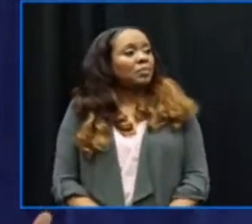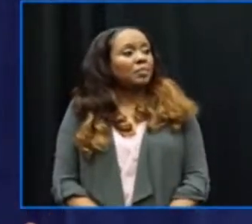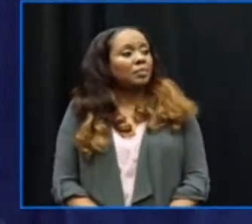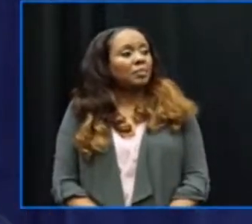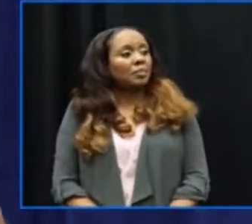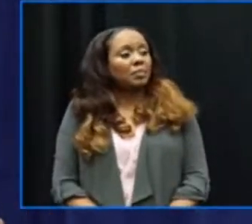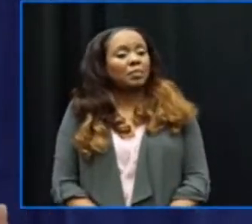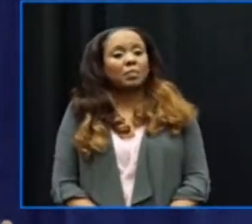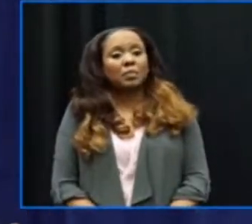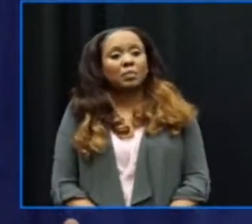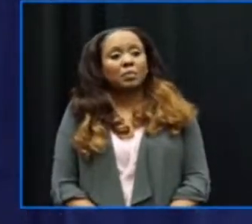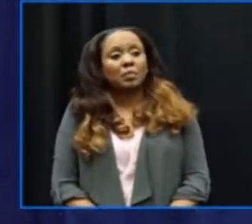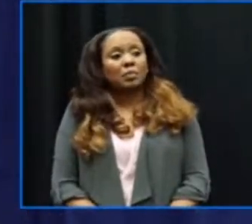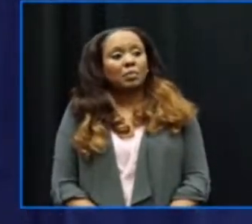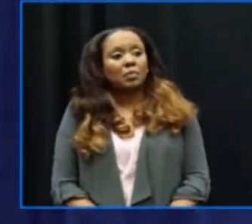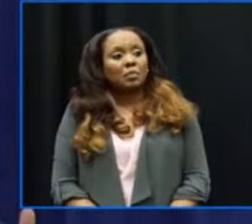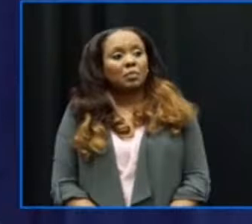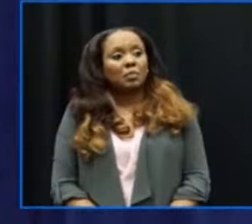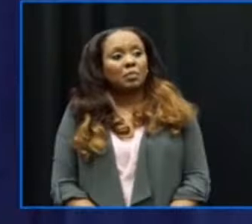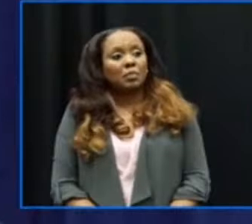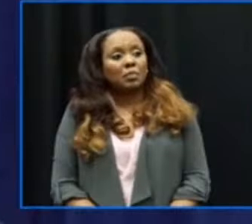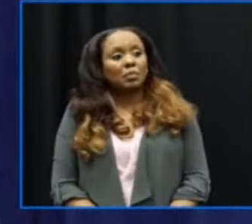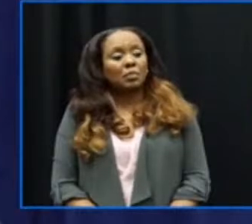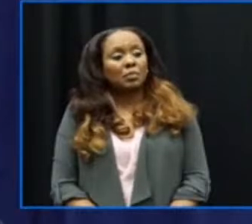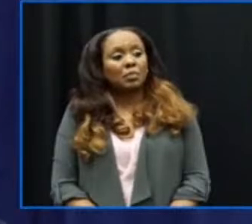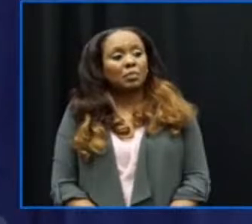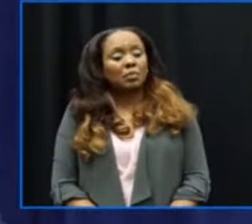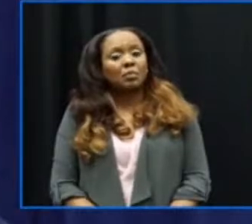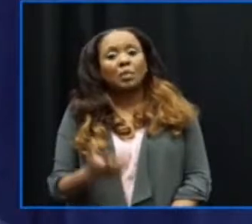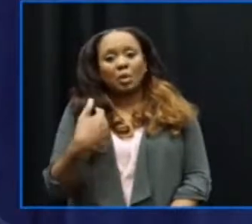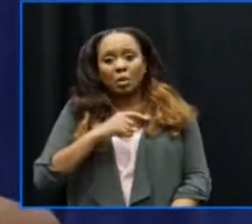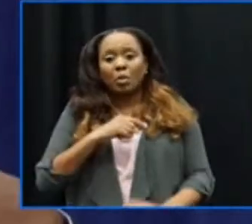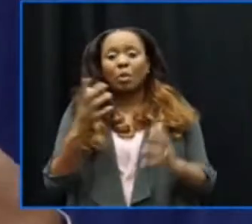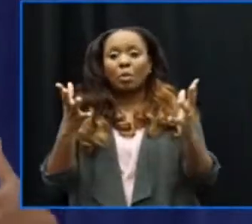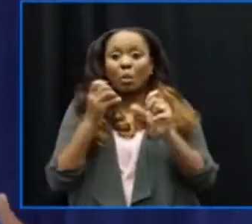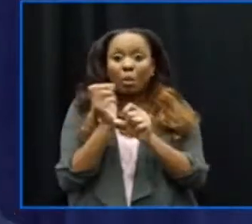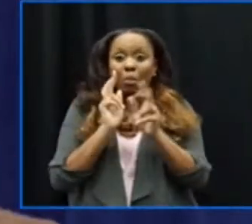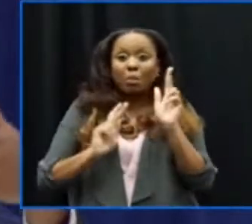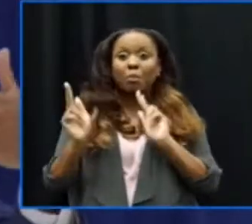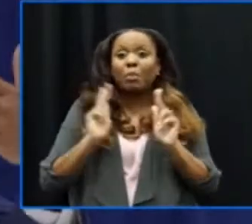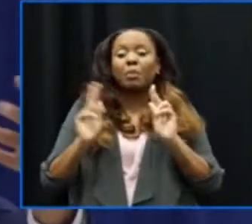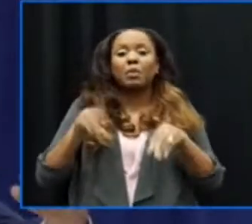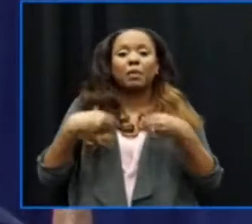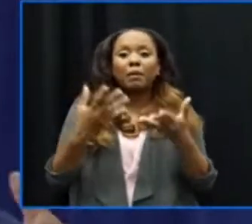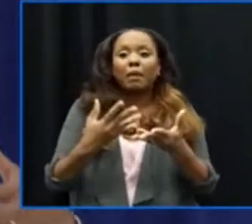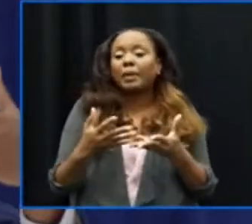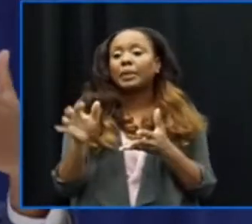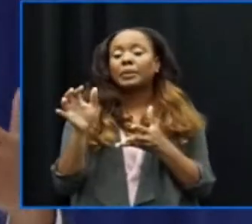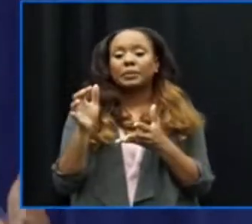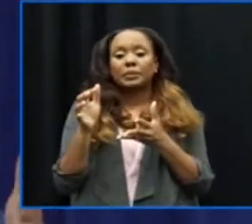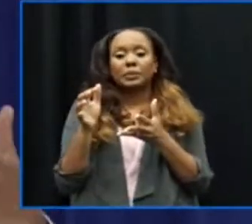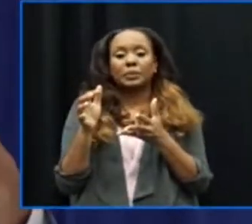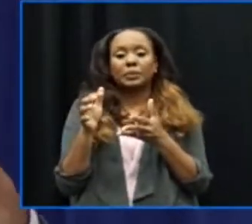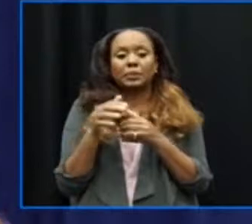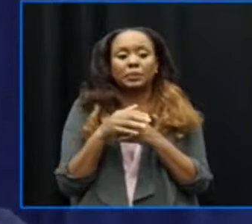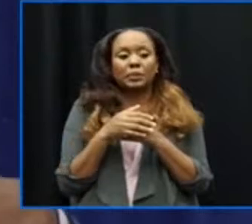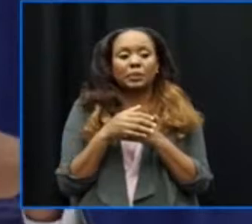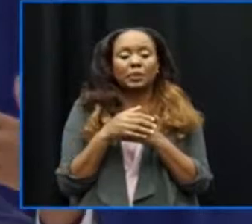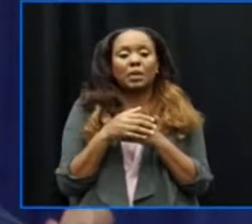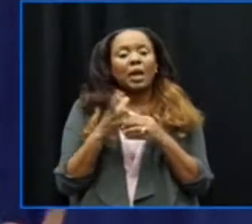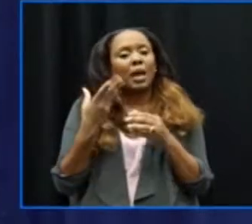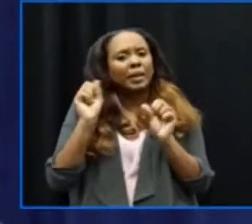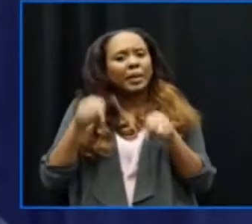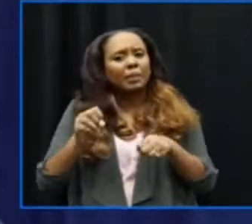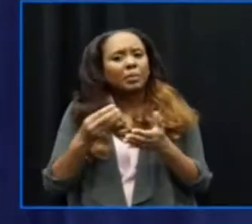the pensioner to maintain their standard of living that they had when they first got their pension. They could buy the same amount of bread and corned beef and